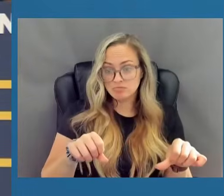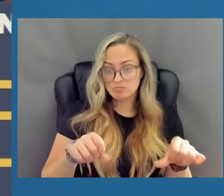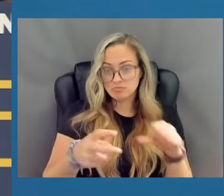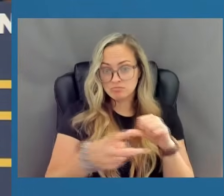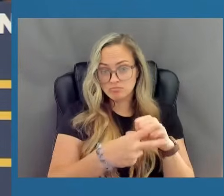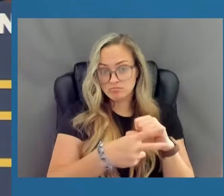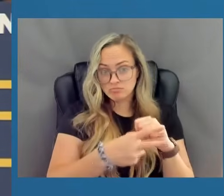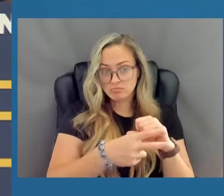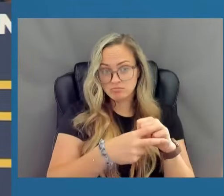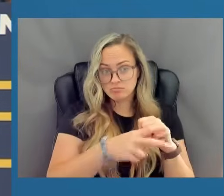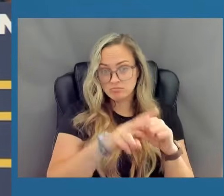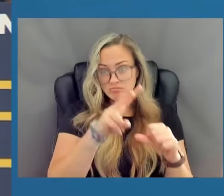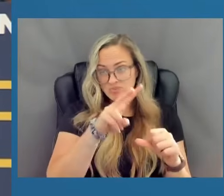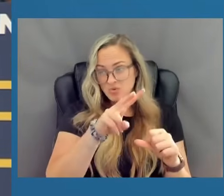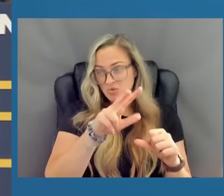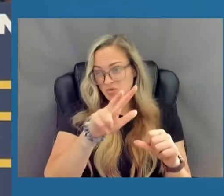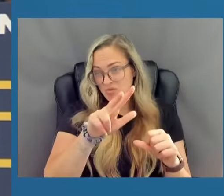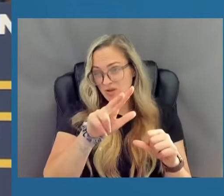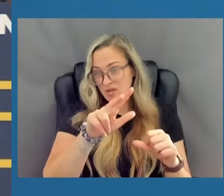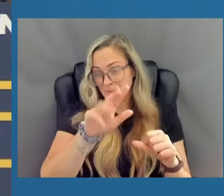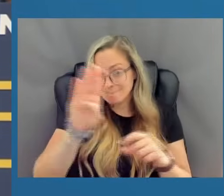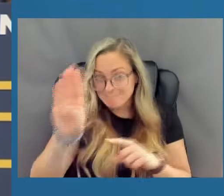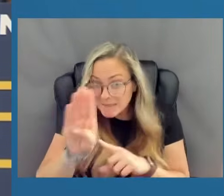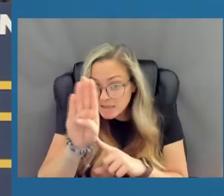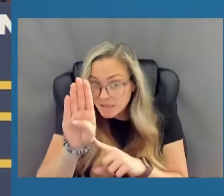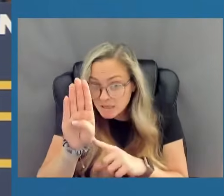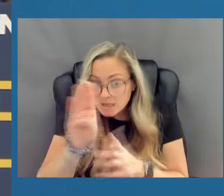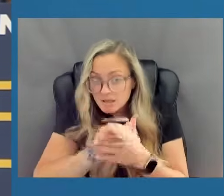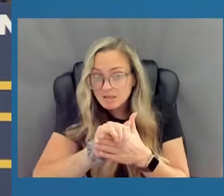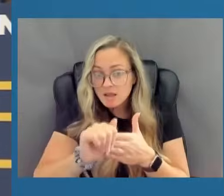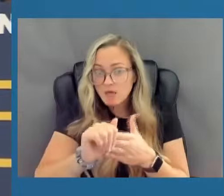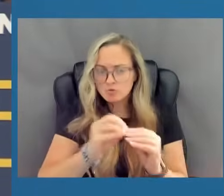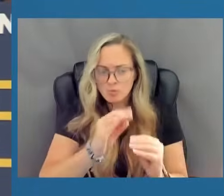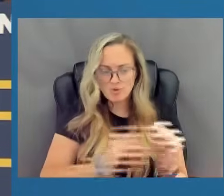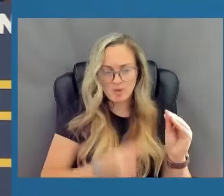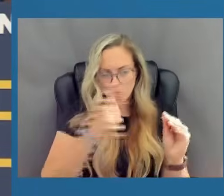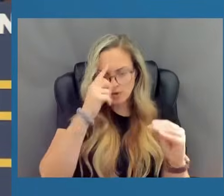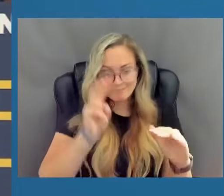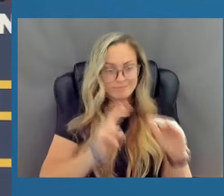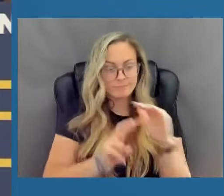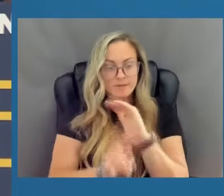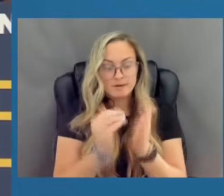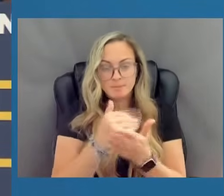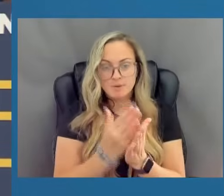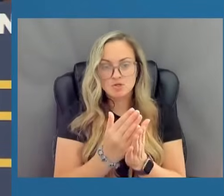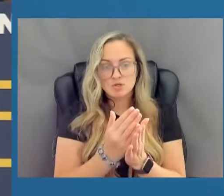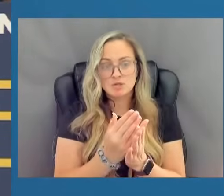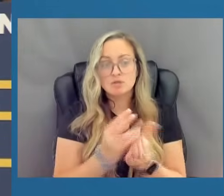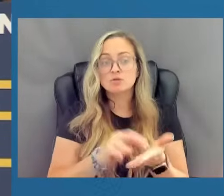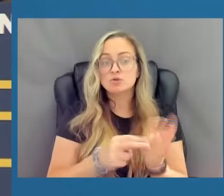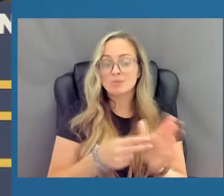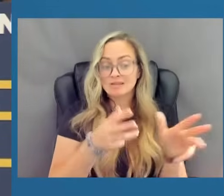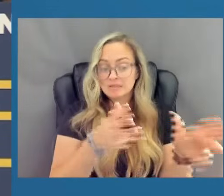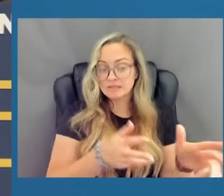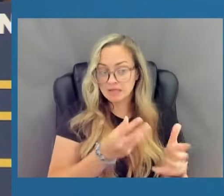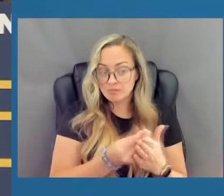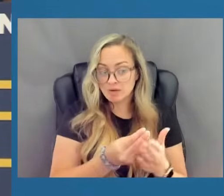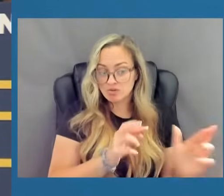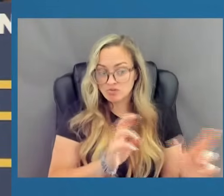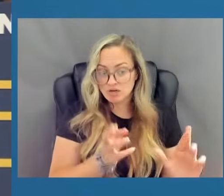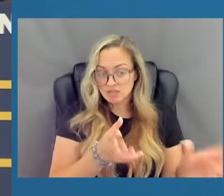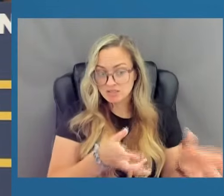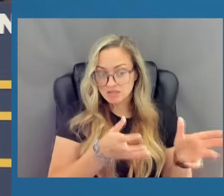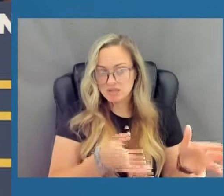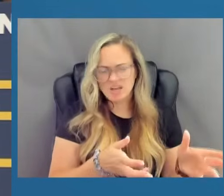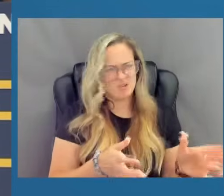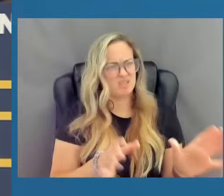$2 to $3 billion more than we thought, than we anticipated in our budget. So that's sitting there. And it dawned